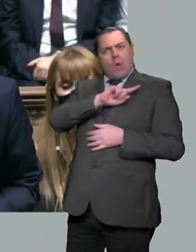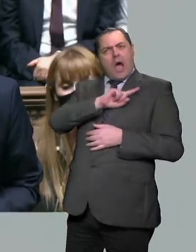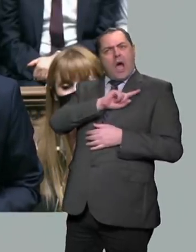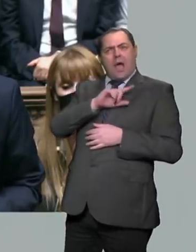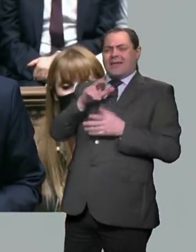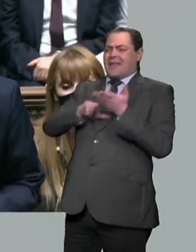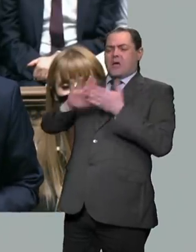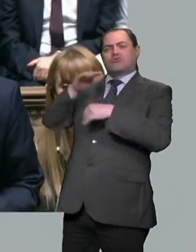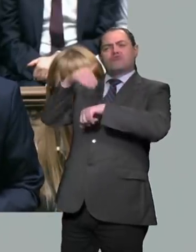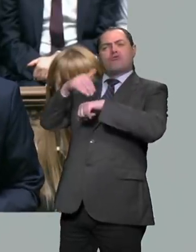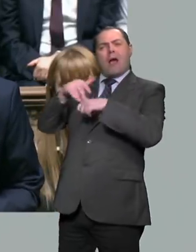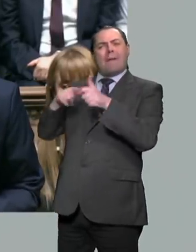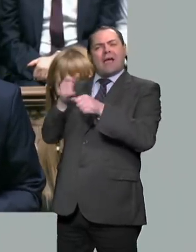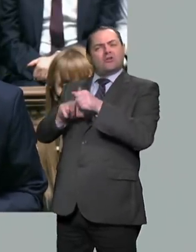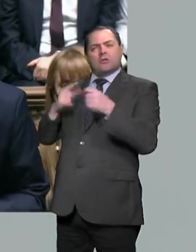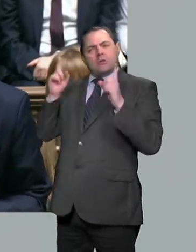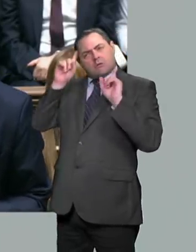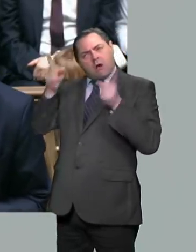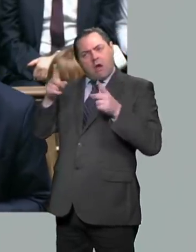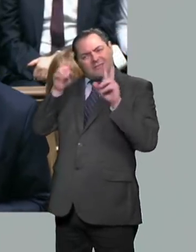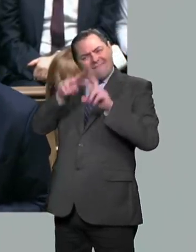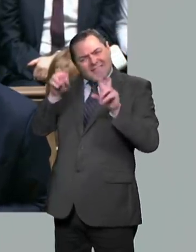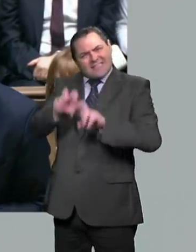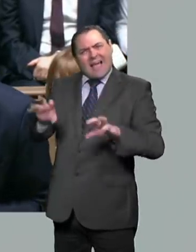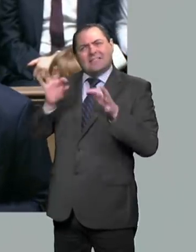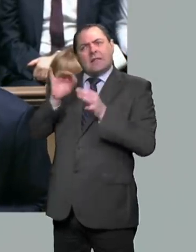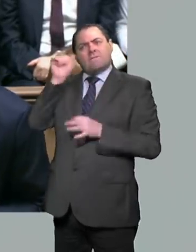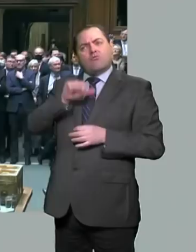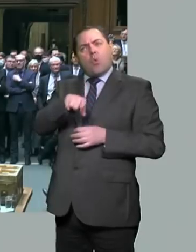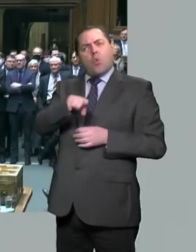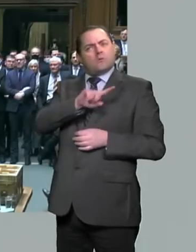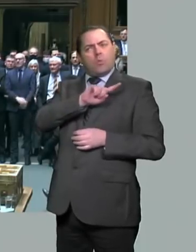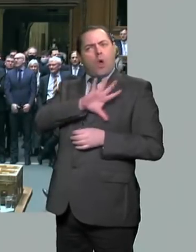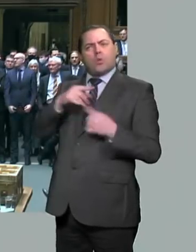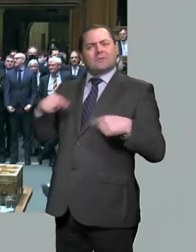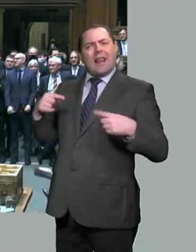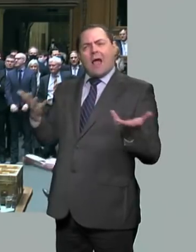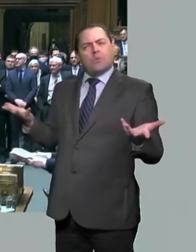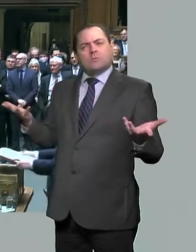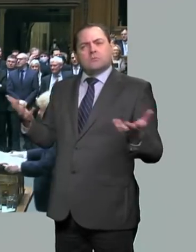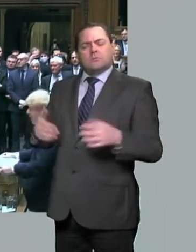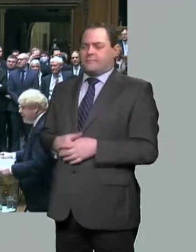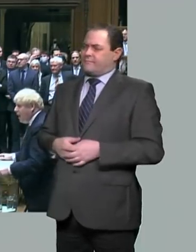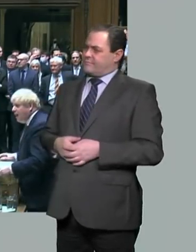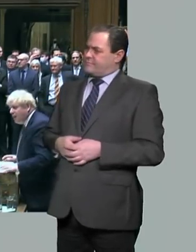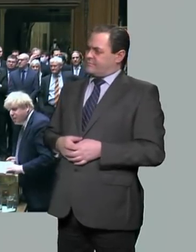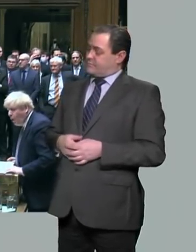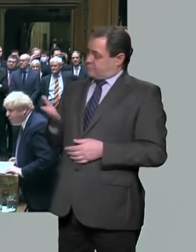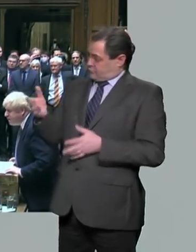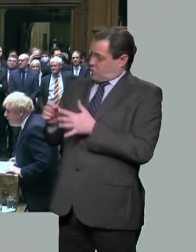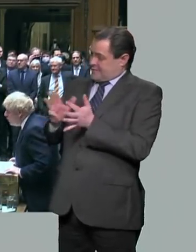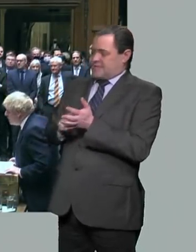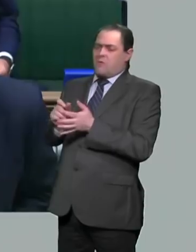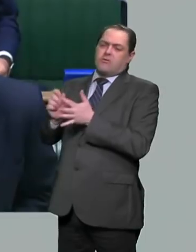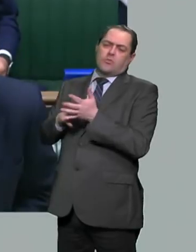from investigating all the billions they lost to fraud? Prime Minister. Mr. Speaker, of